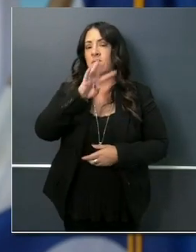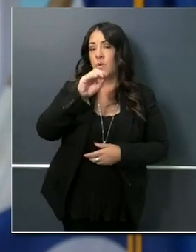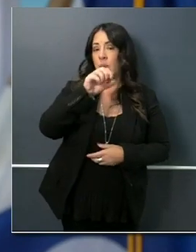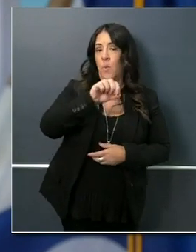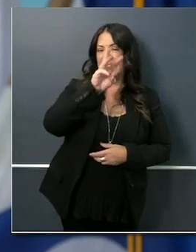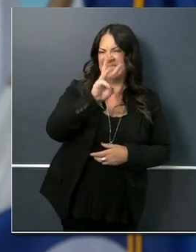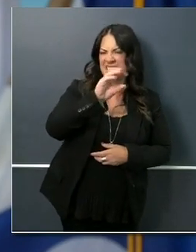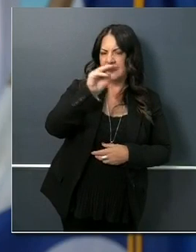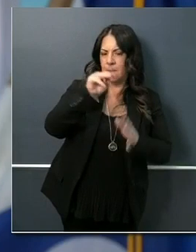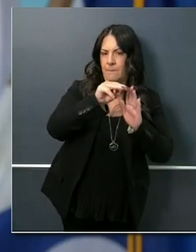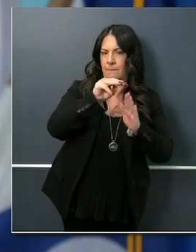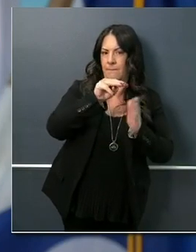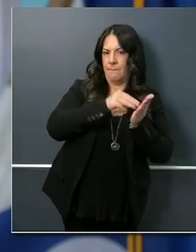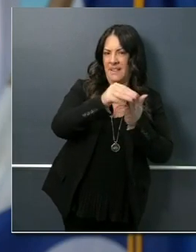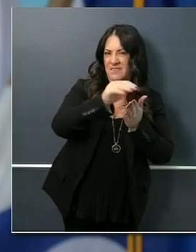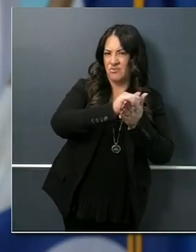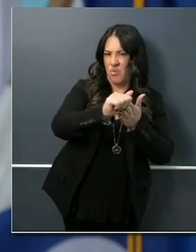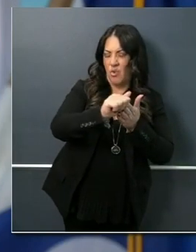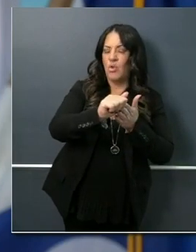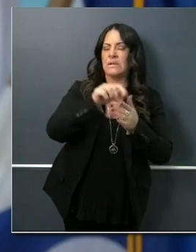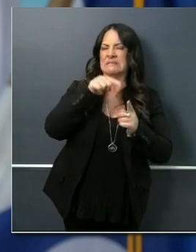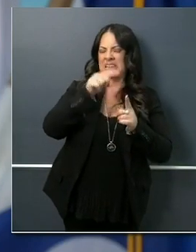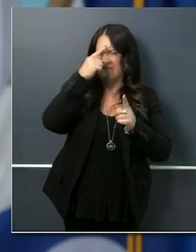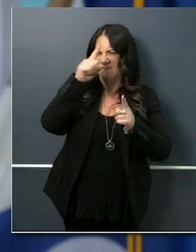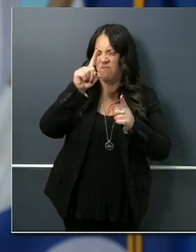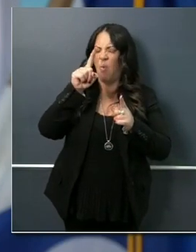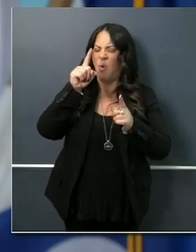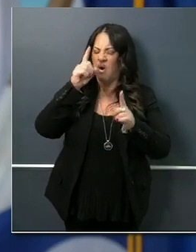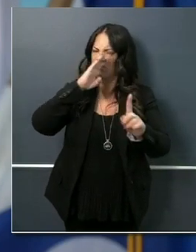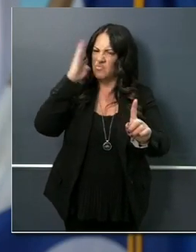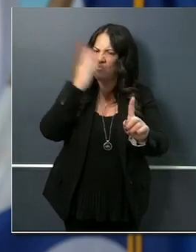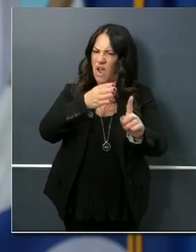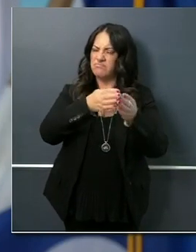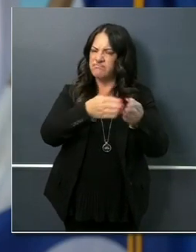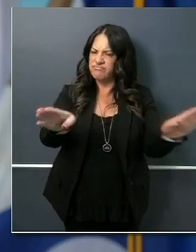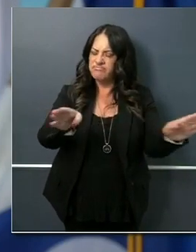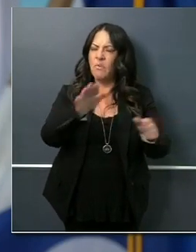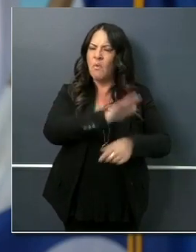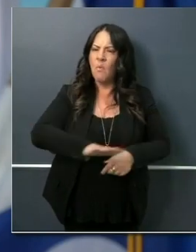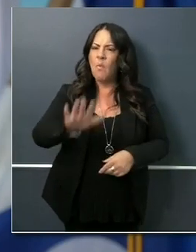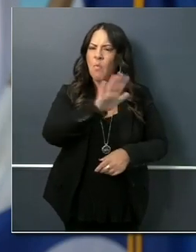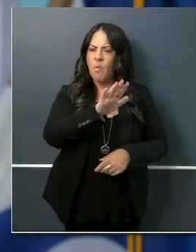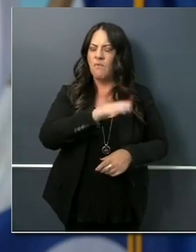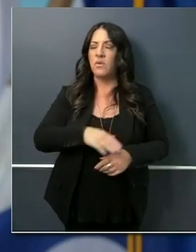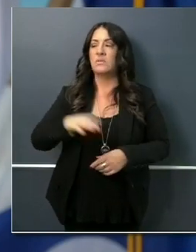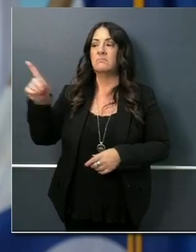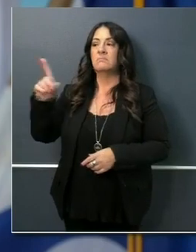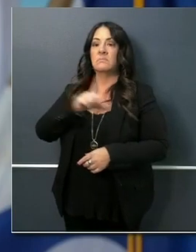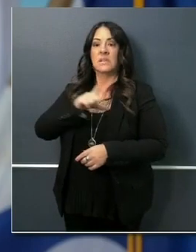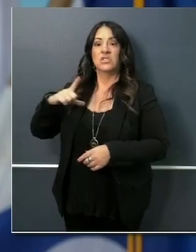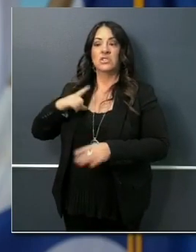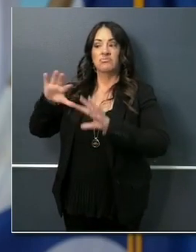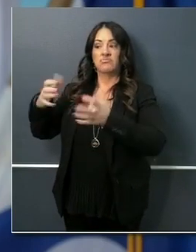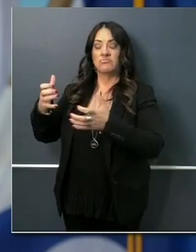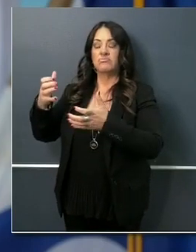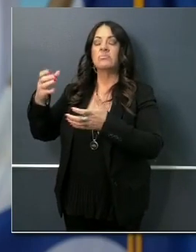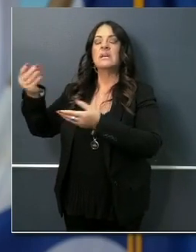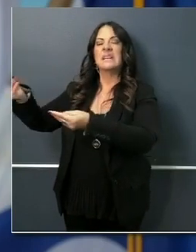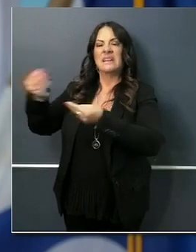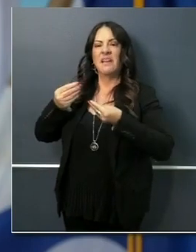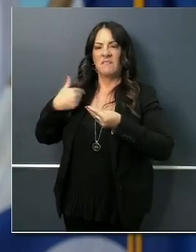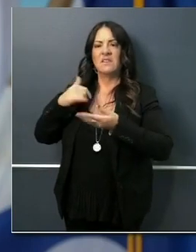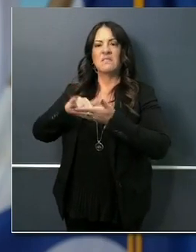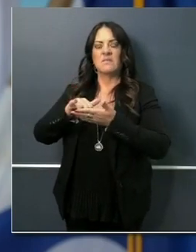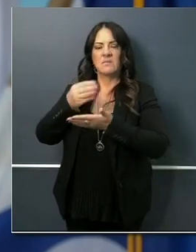million direct statewide support coming from the leadership, the Assembly, and the Senate that have afforded us these